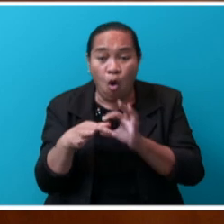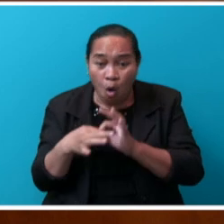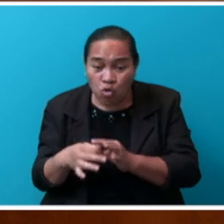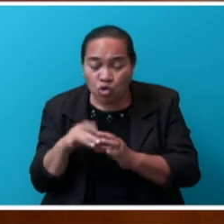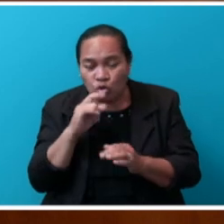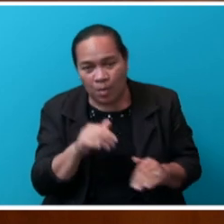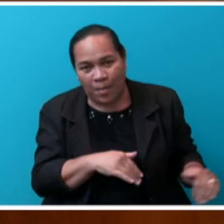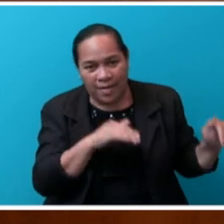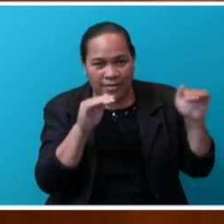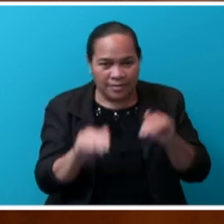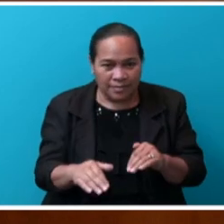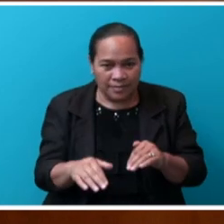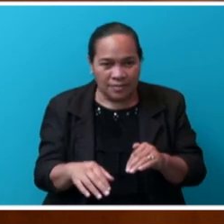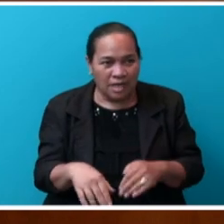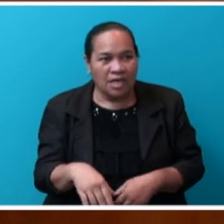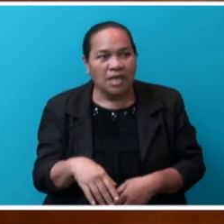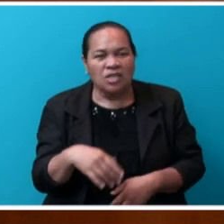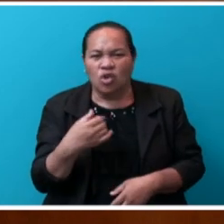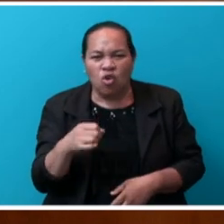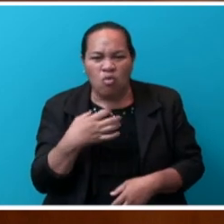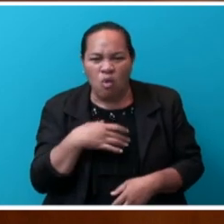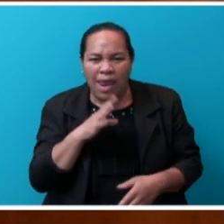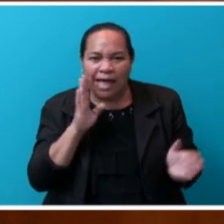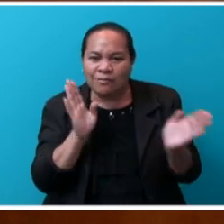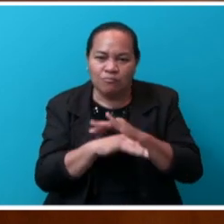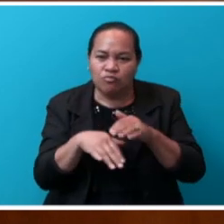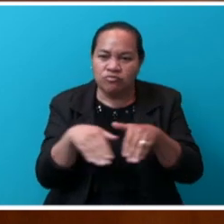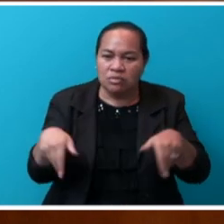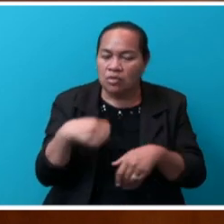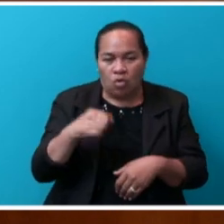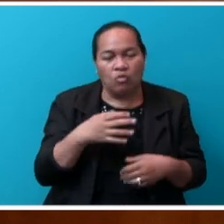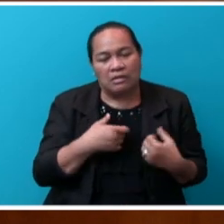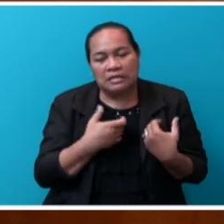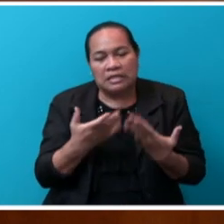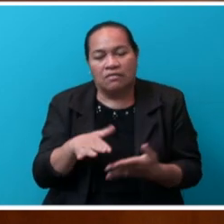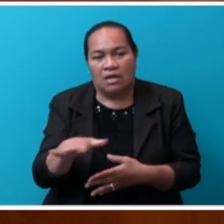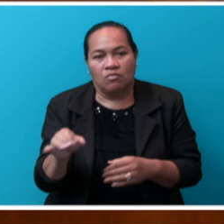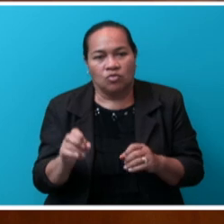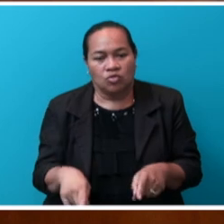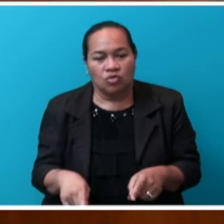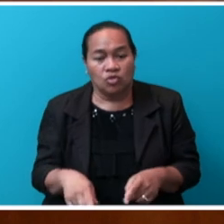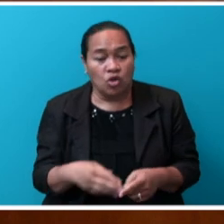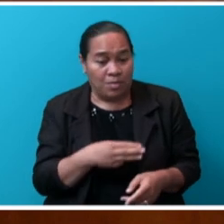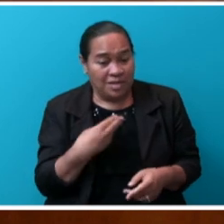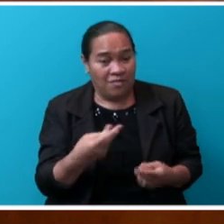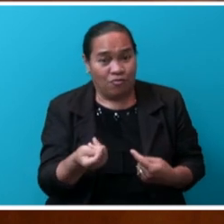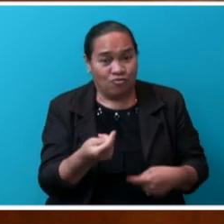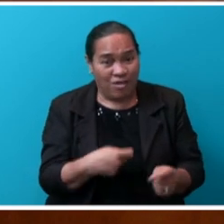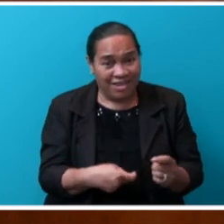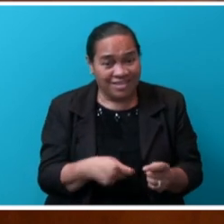and prosperity are no longer privileges, but rights. Within the Ministry of Trade and Cooperatives and